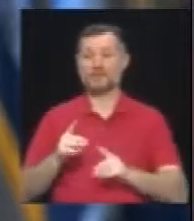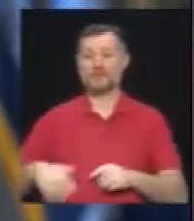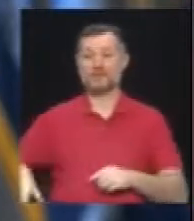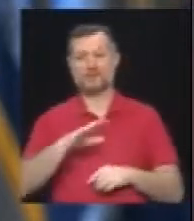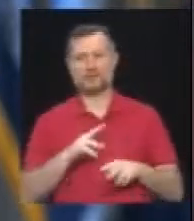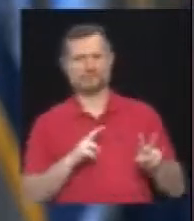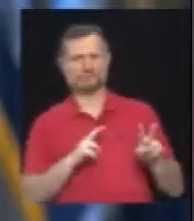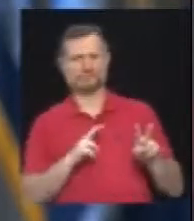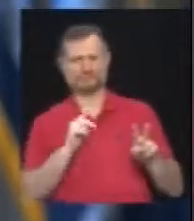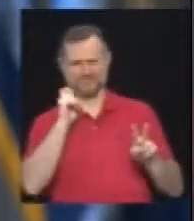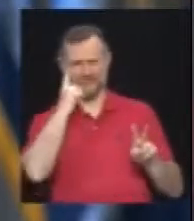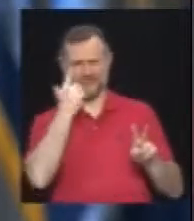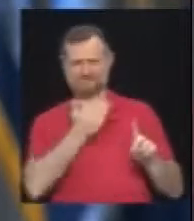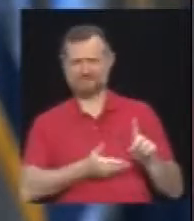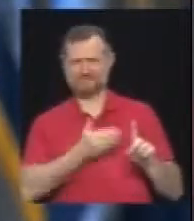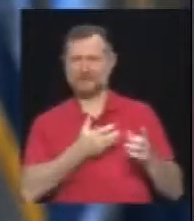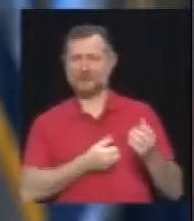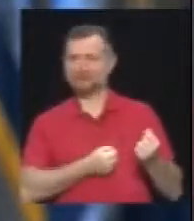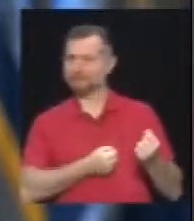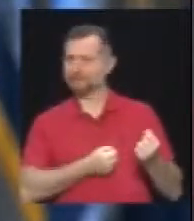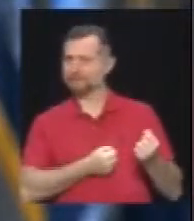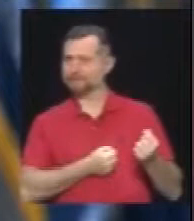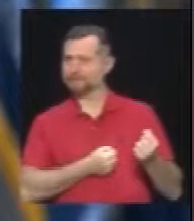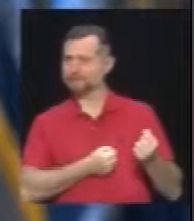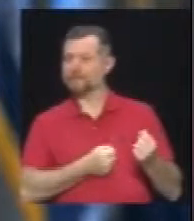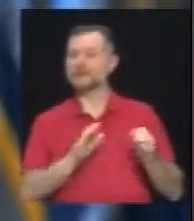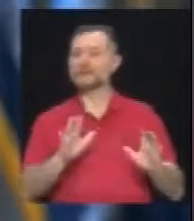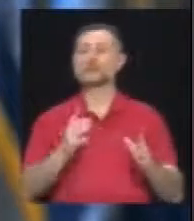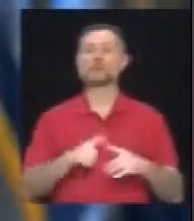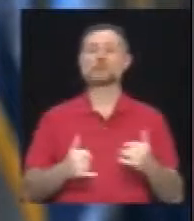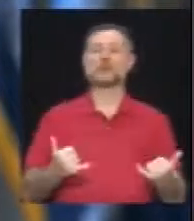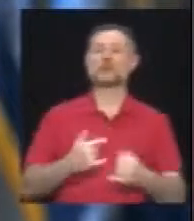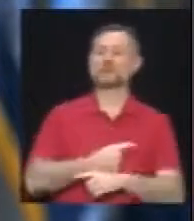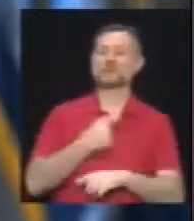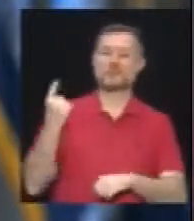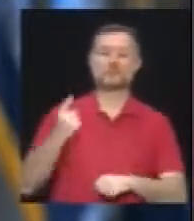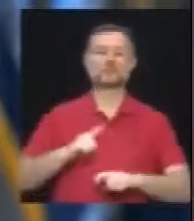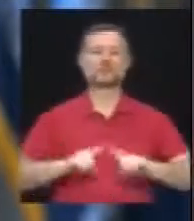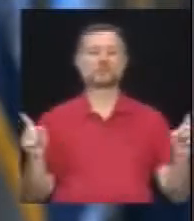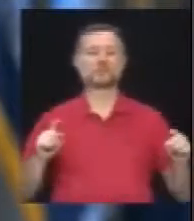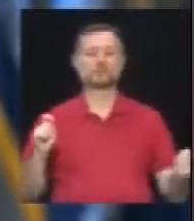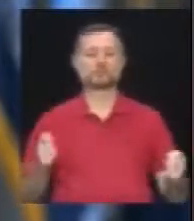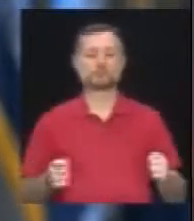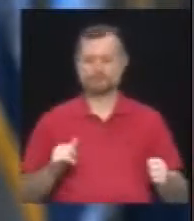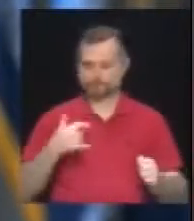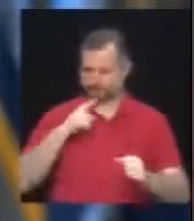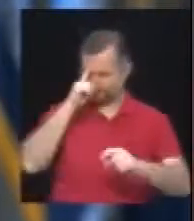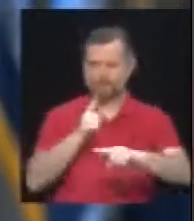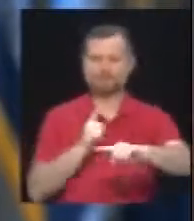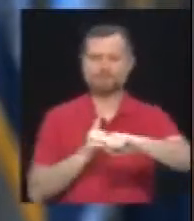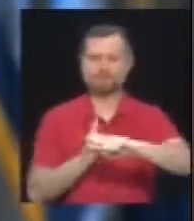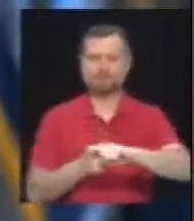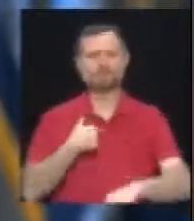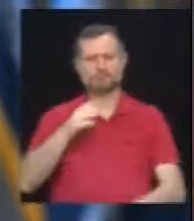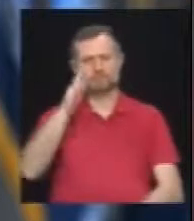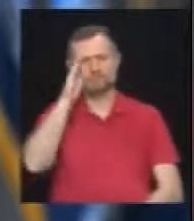government. But today is a different day. We have reason to believe in New York's future based on what we